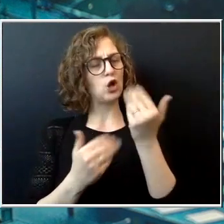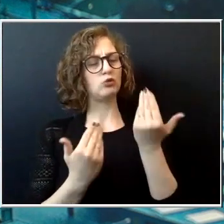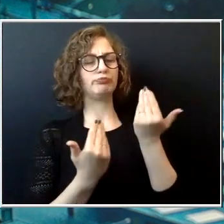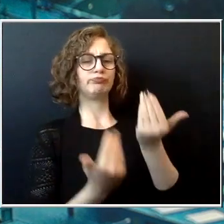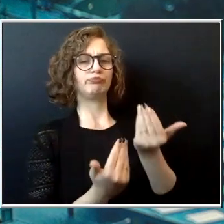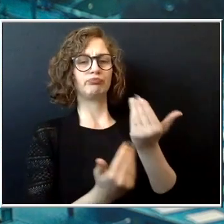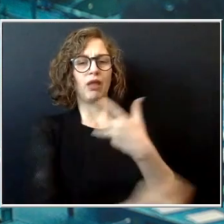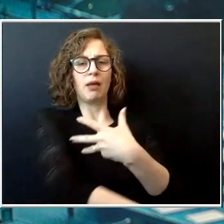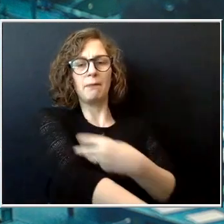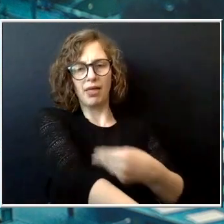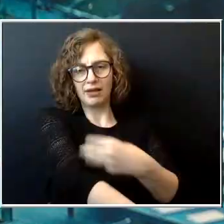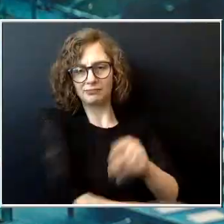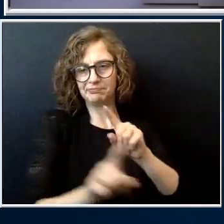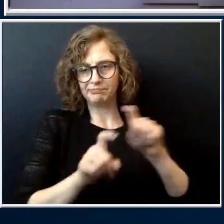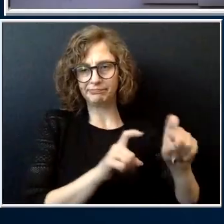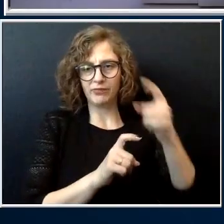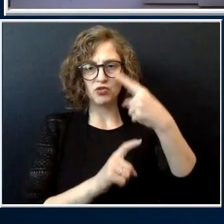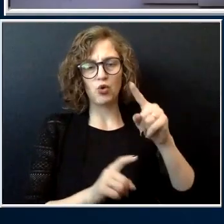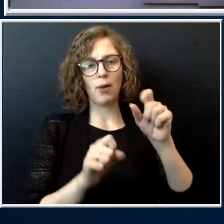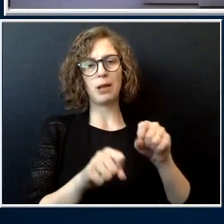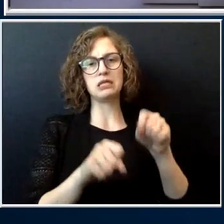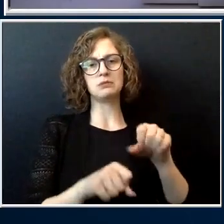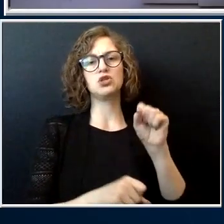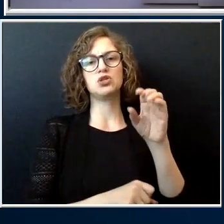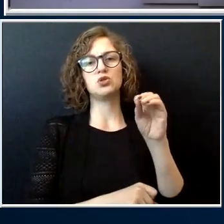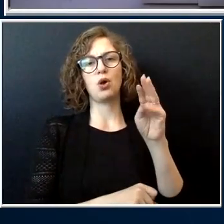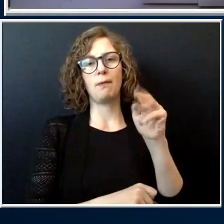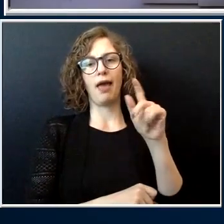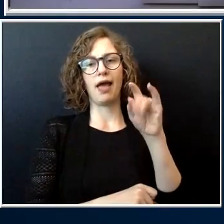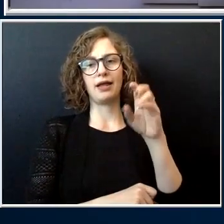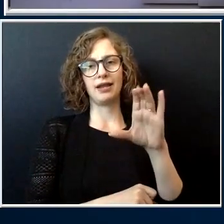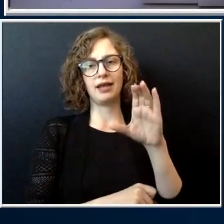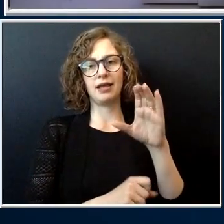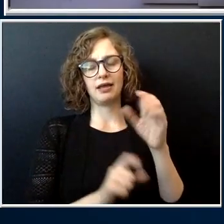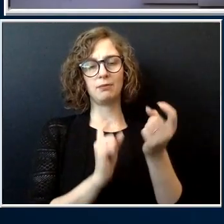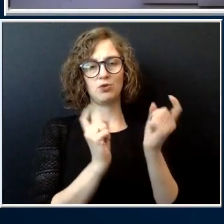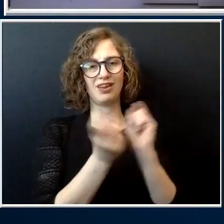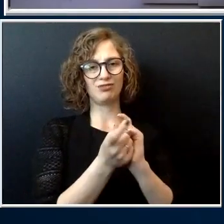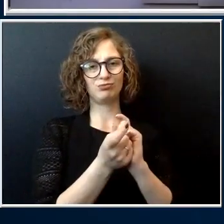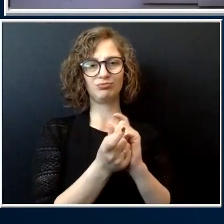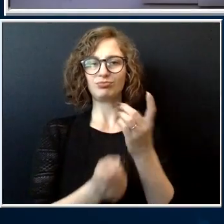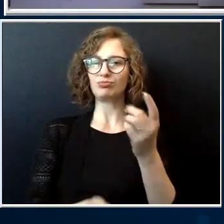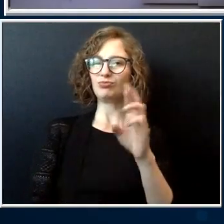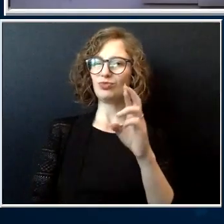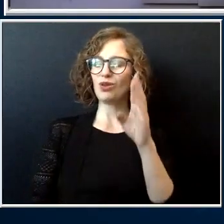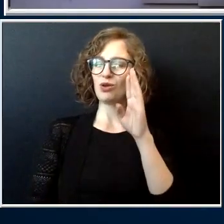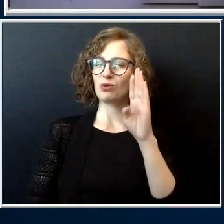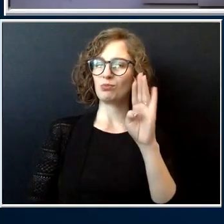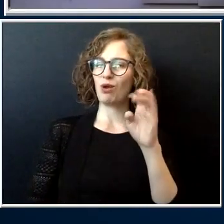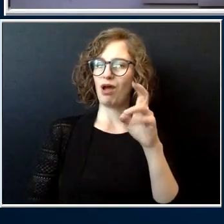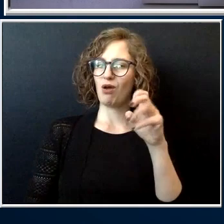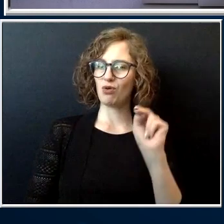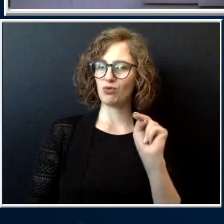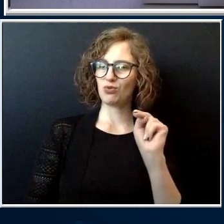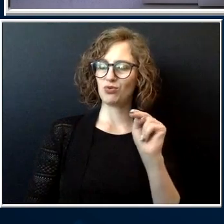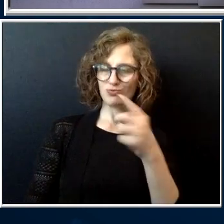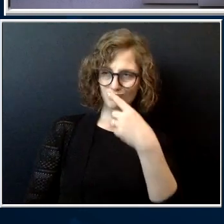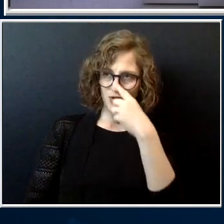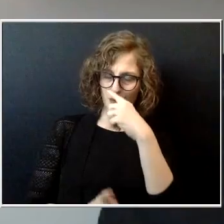possible somatic mutations. On a research aspect, Dr. Brown, what can you comment when it comes to circulating tumor